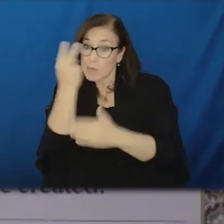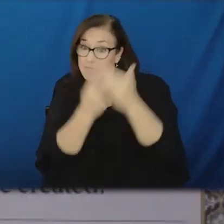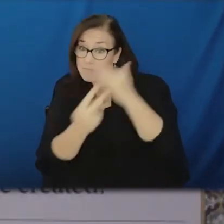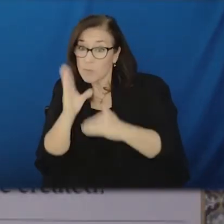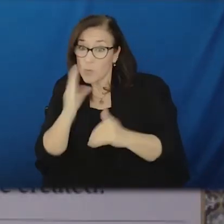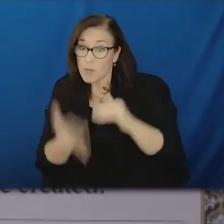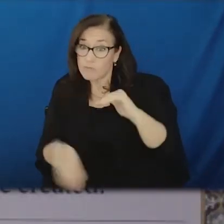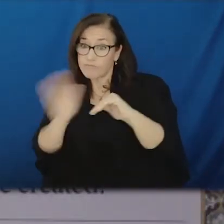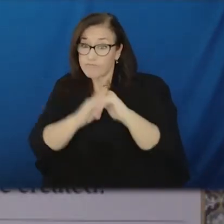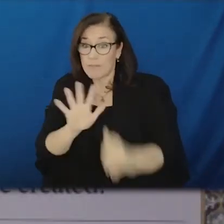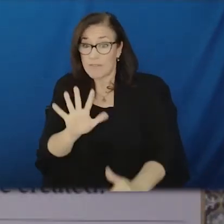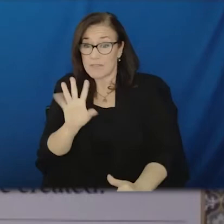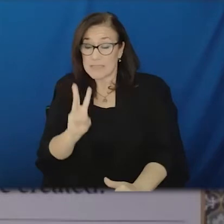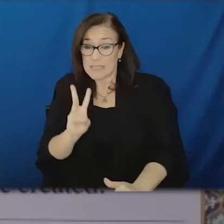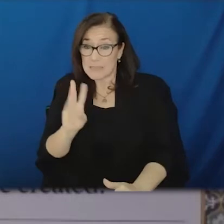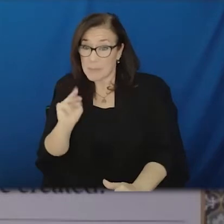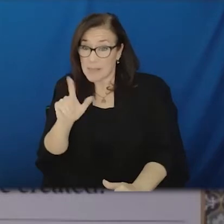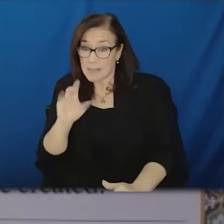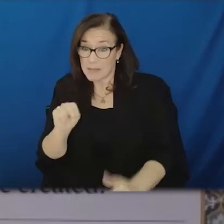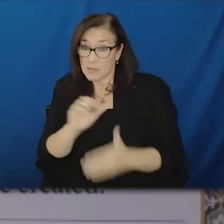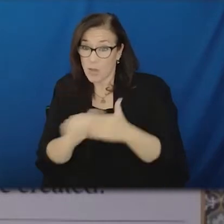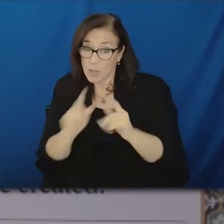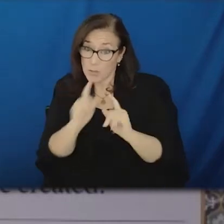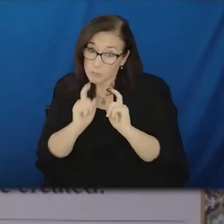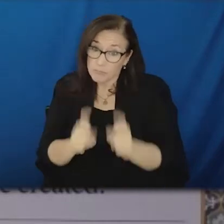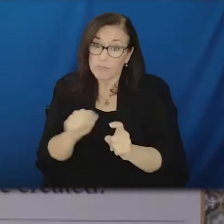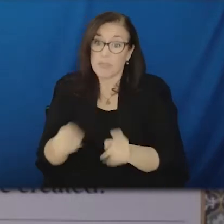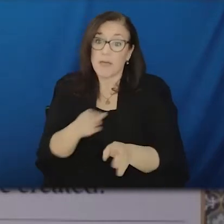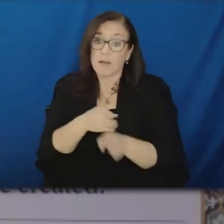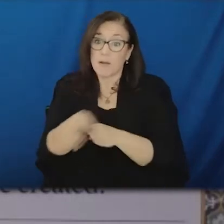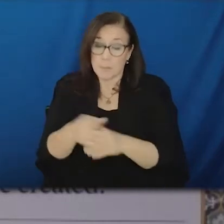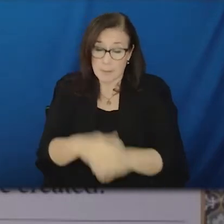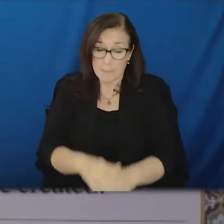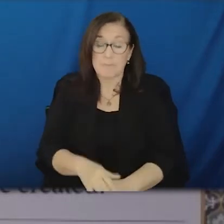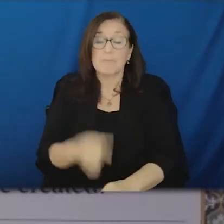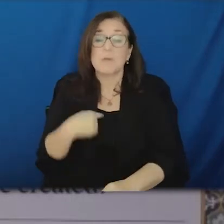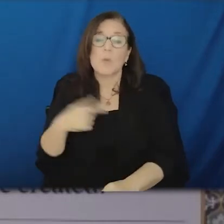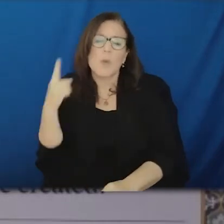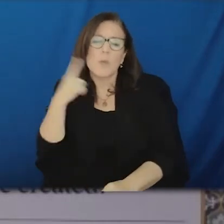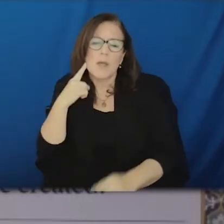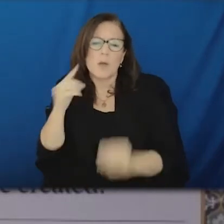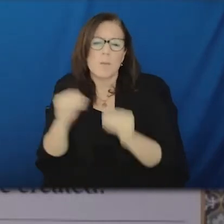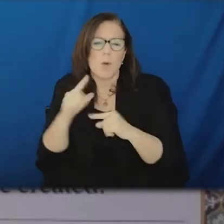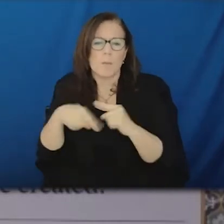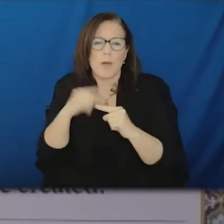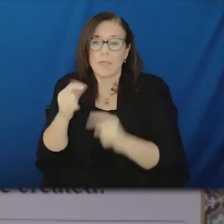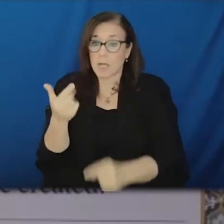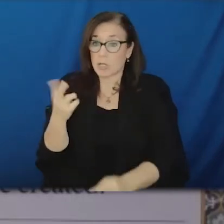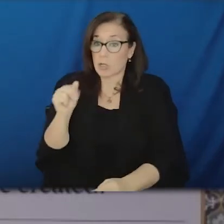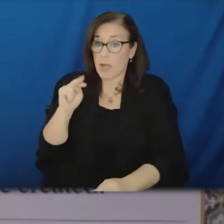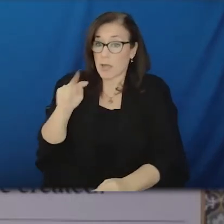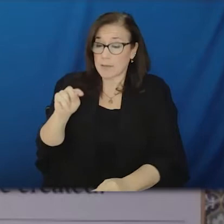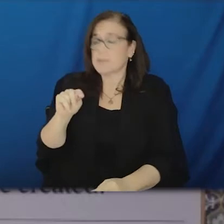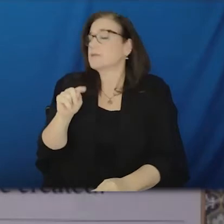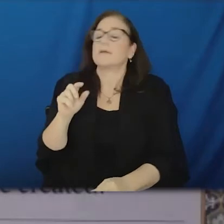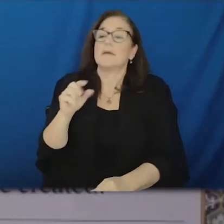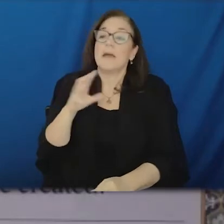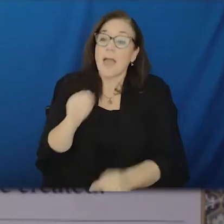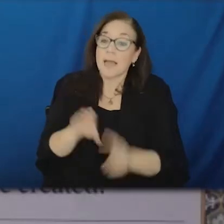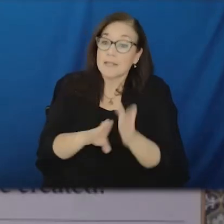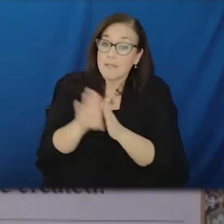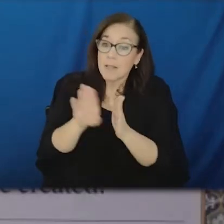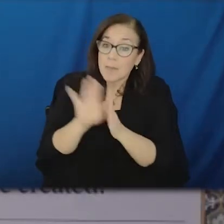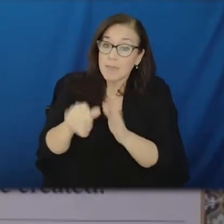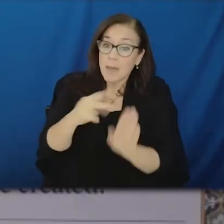the 2021 year and years to come. You'll be hearing more about this grant opportunity, the development of the translation and